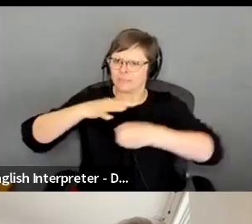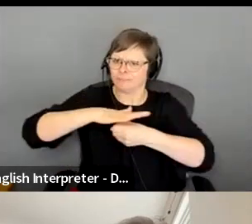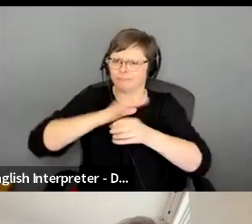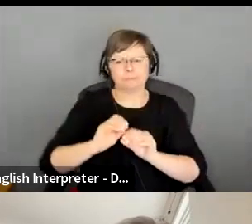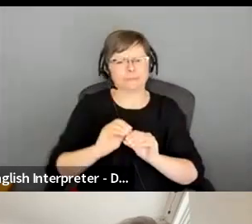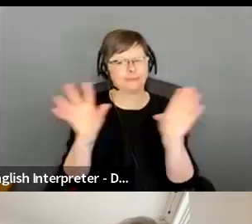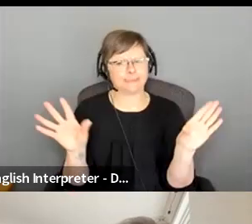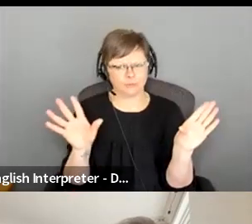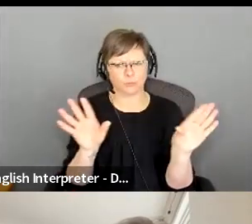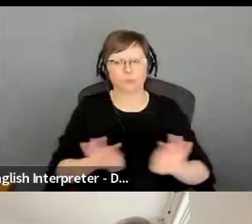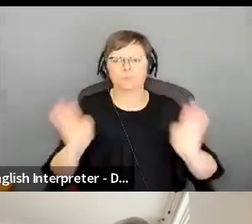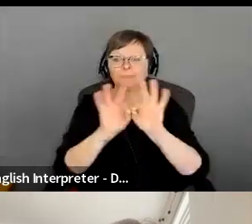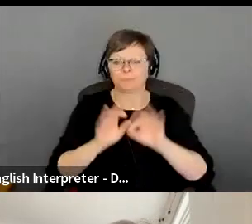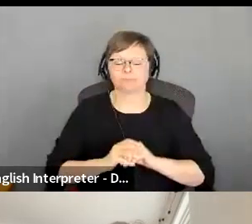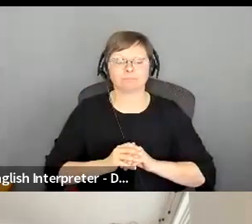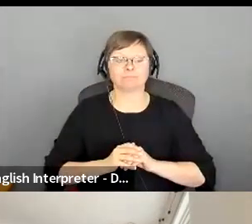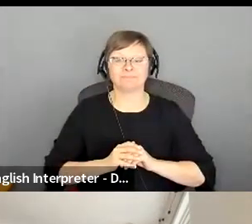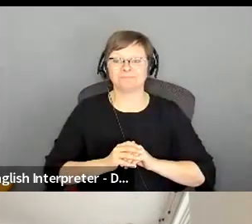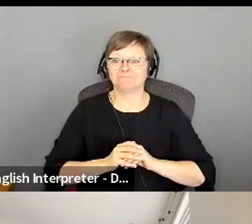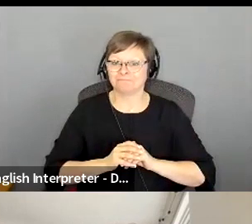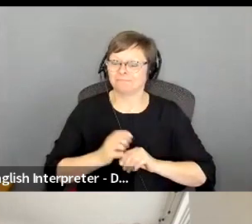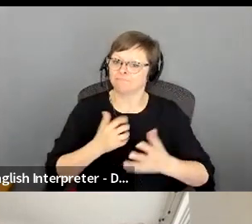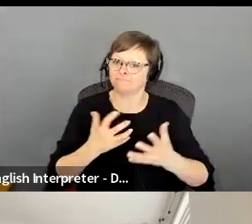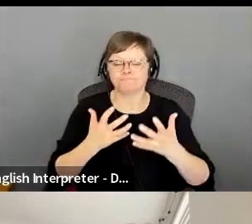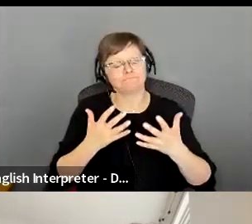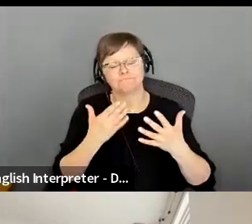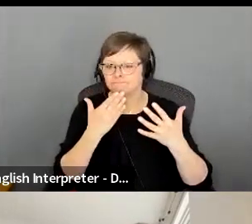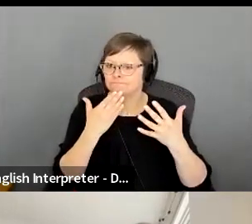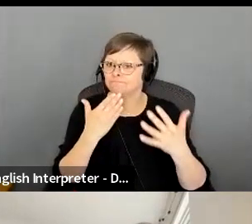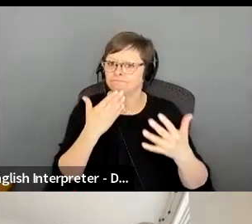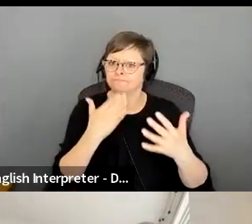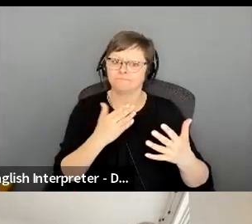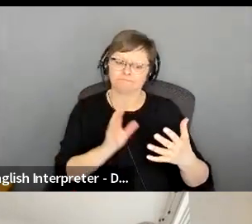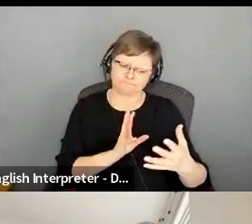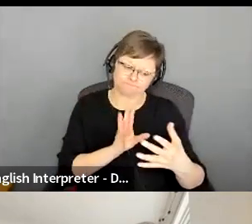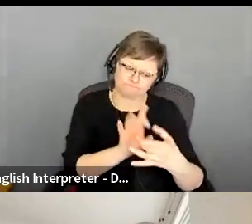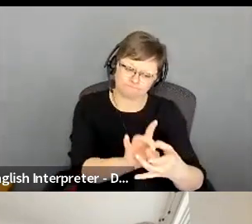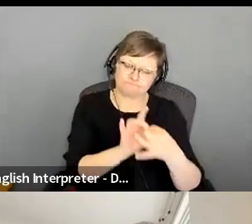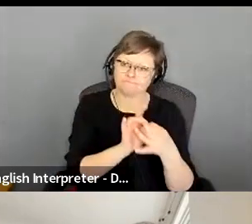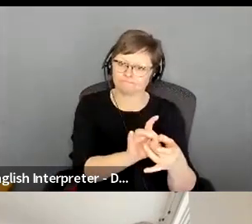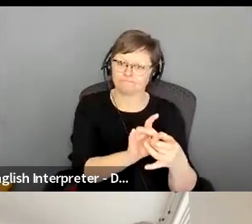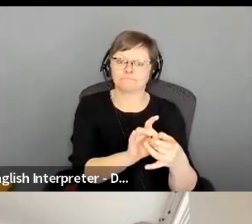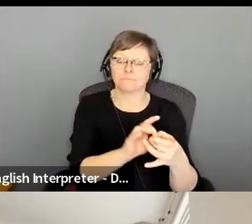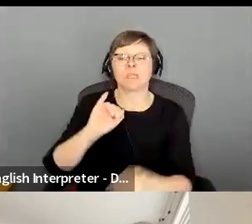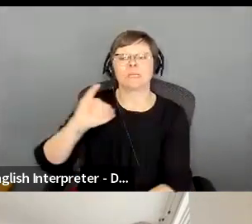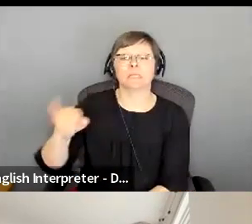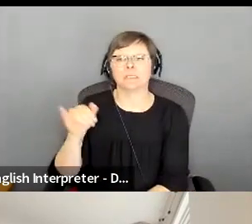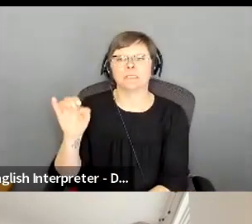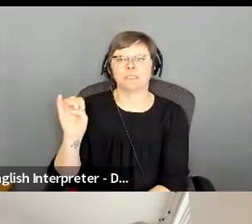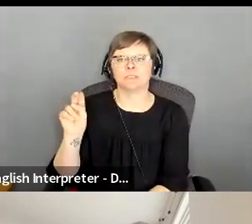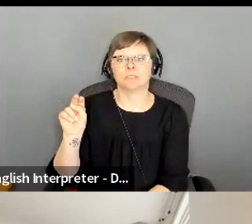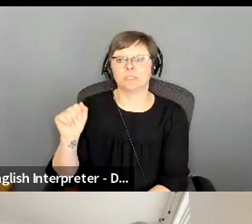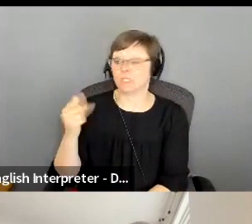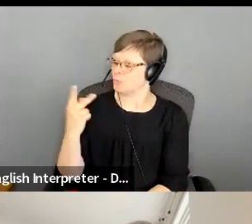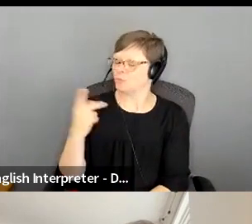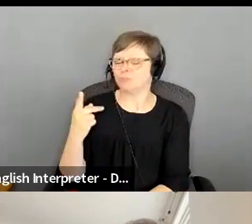today. I'd like to express our gratitude, our connection to that as well. A lot of Jenna and I also talked about too